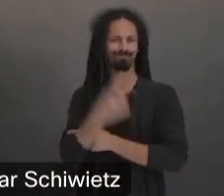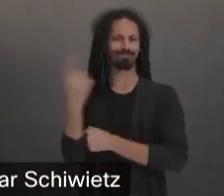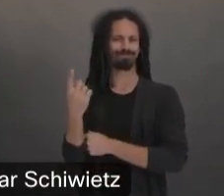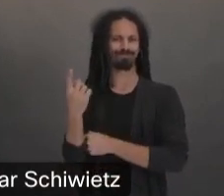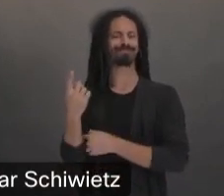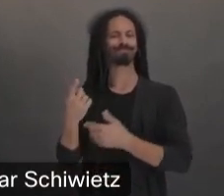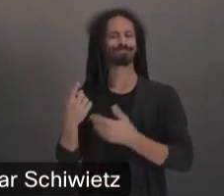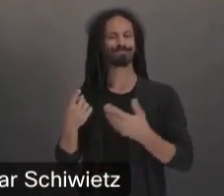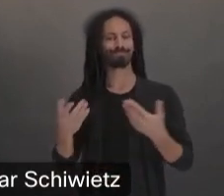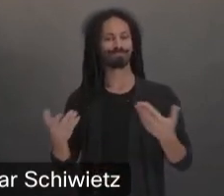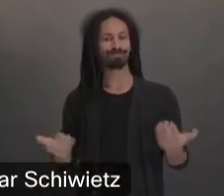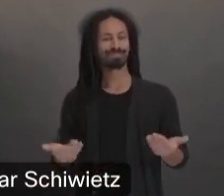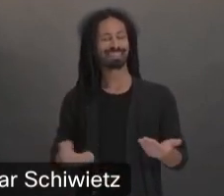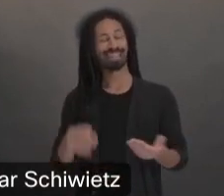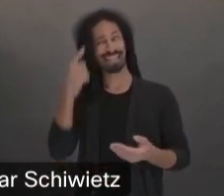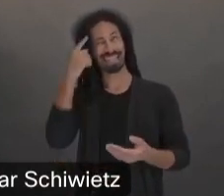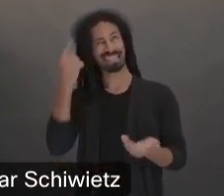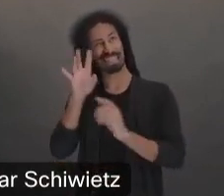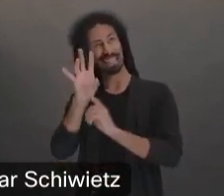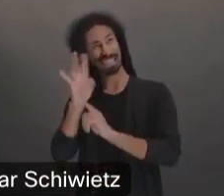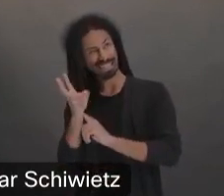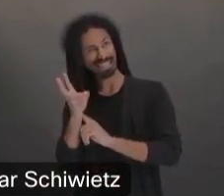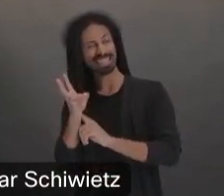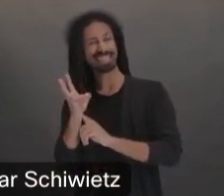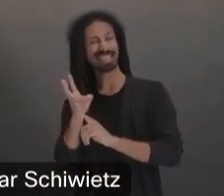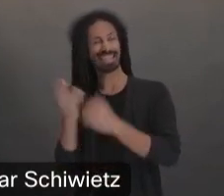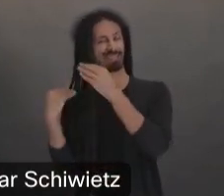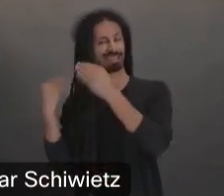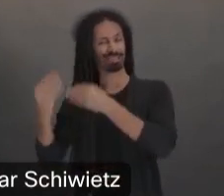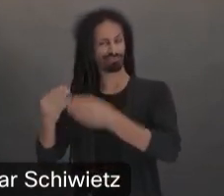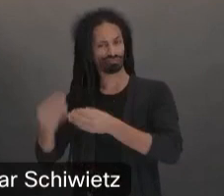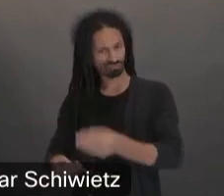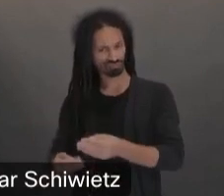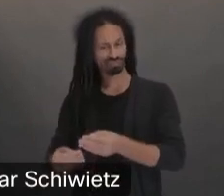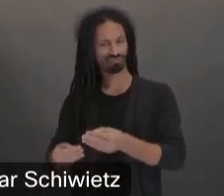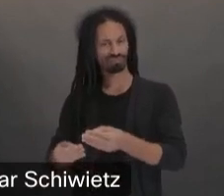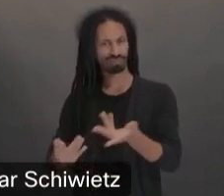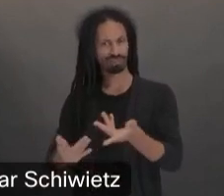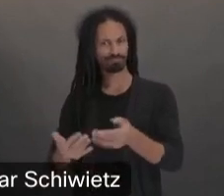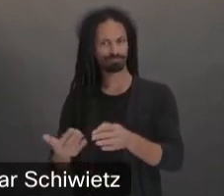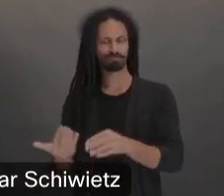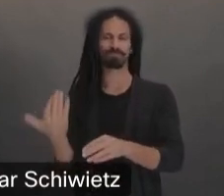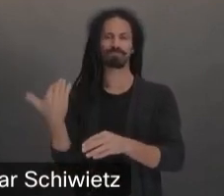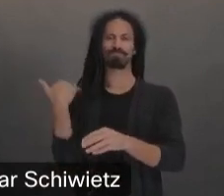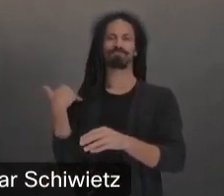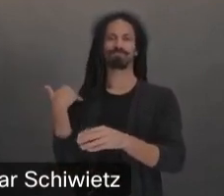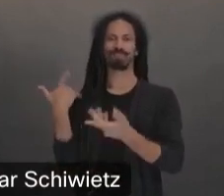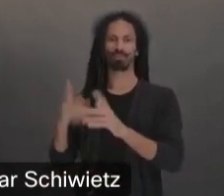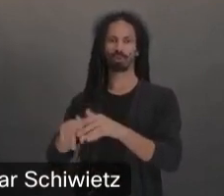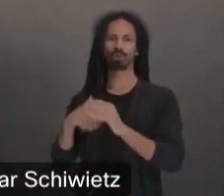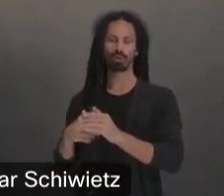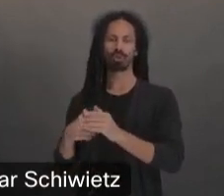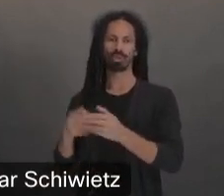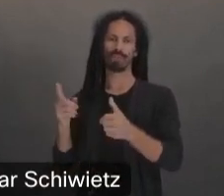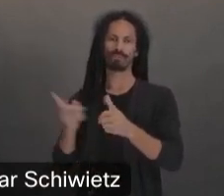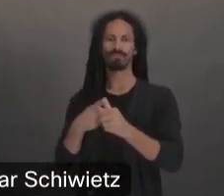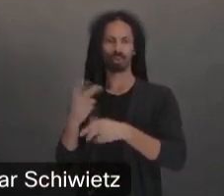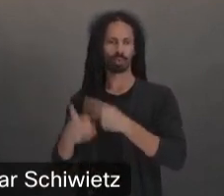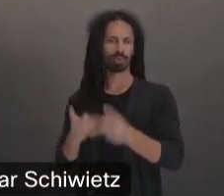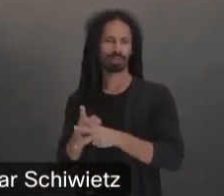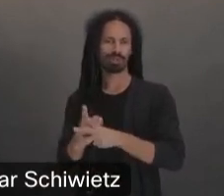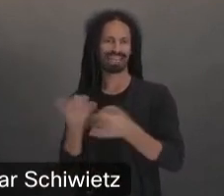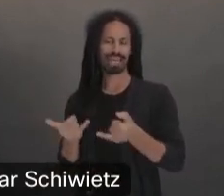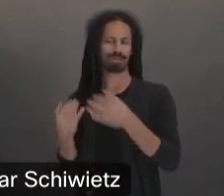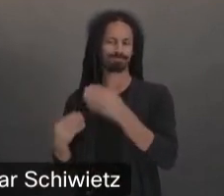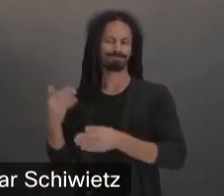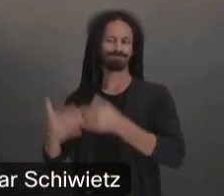currently at its 7th edition. So there's previous editions before that, and the most current is the 7th edition. And that's what we're going